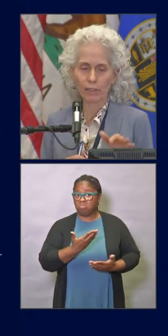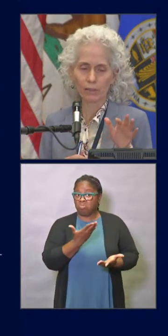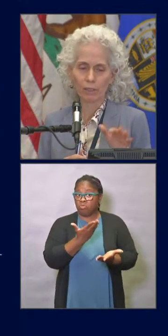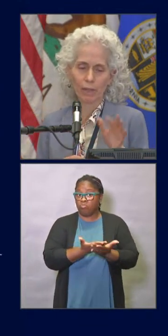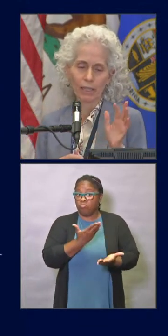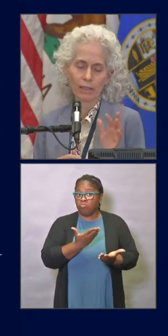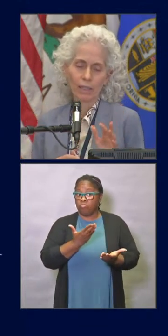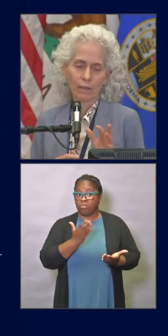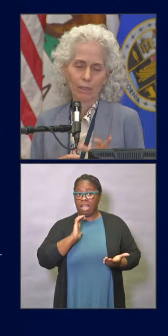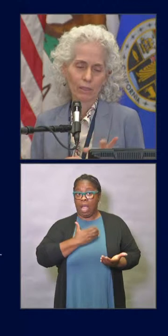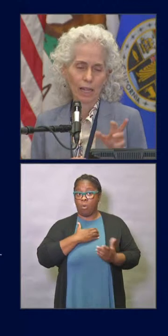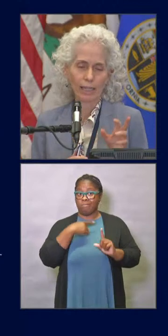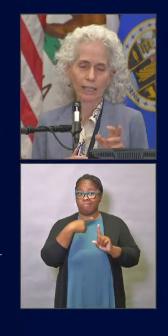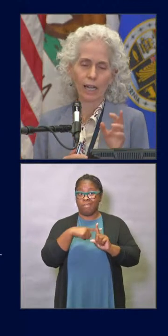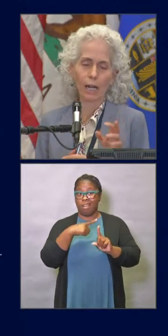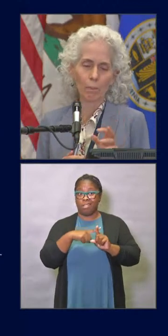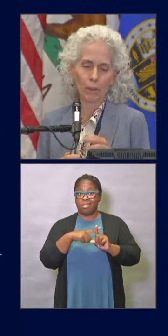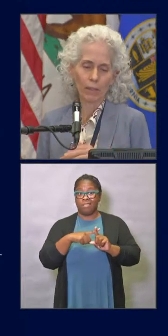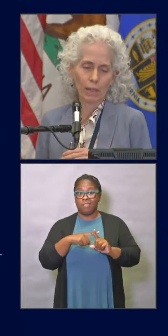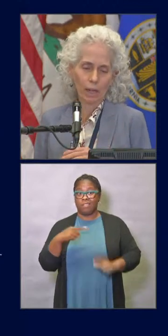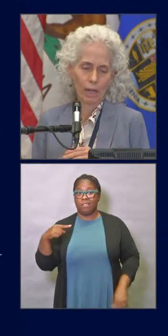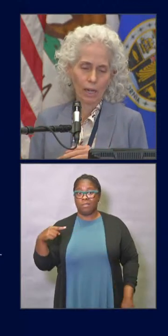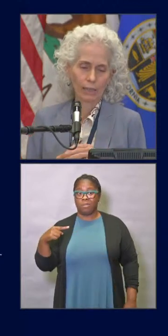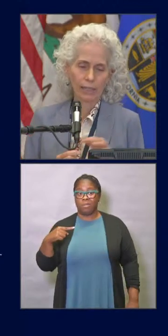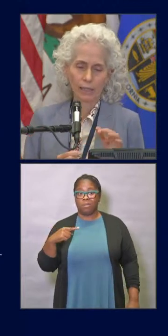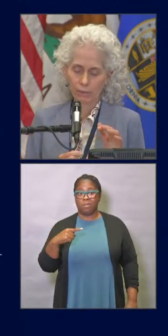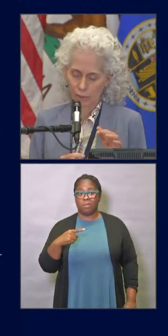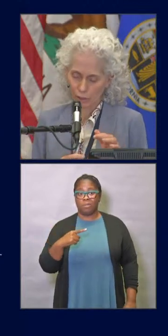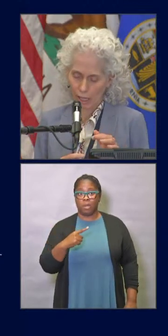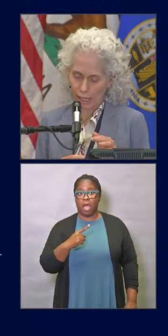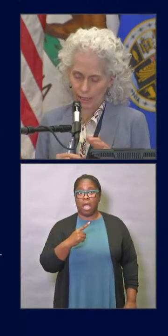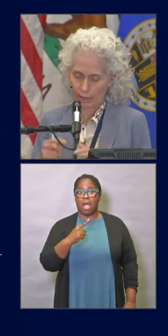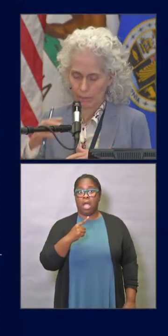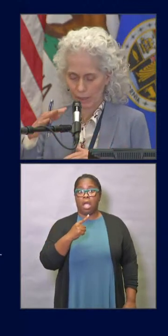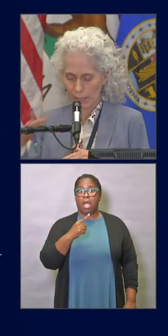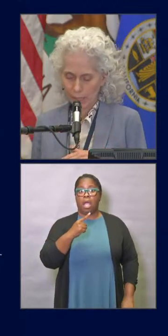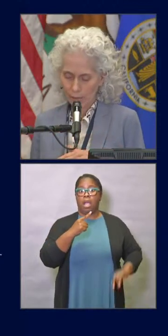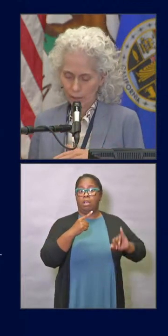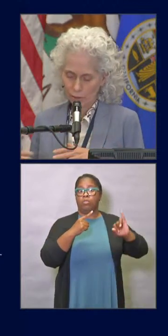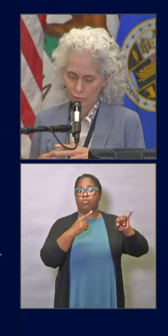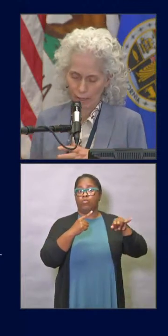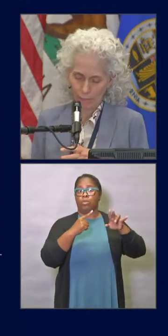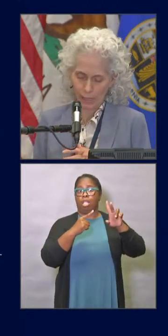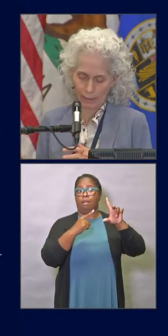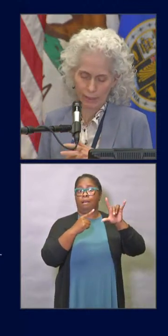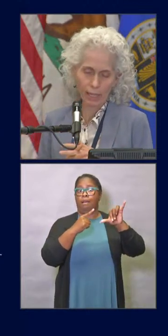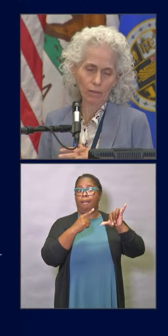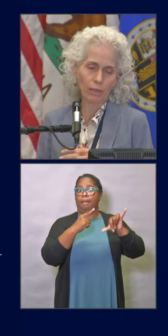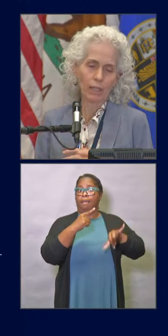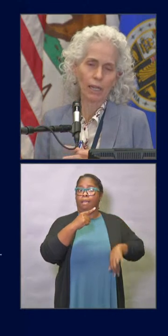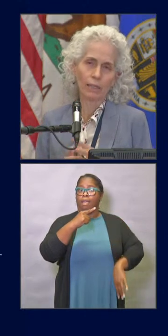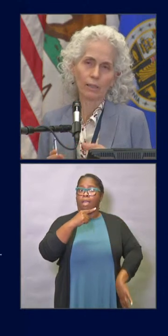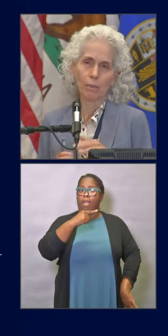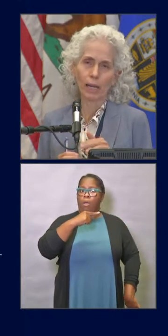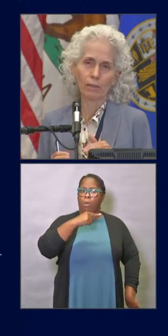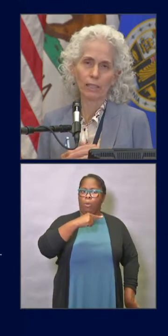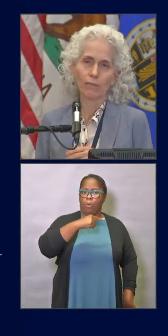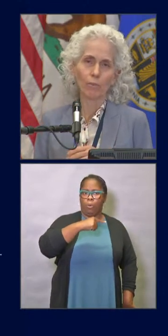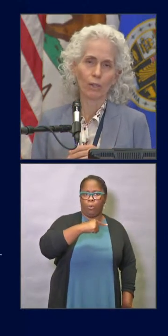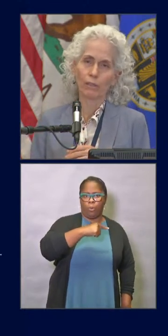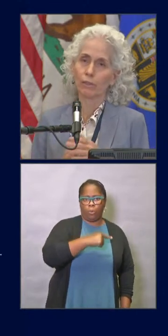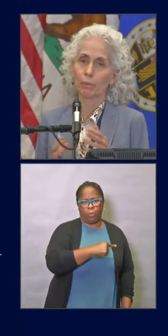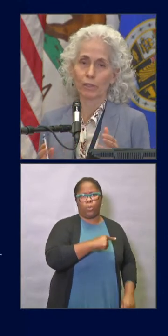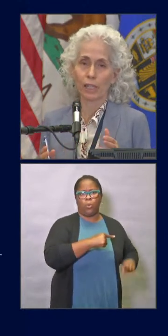the positivity rate went slightly up at the end of July, but now it's dropped back down, and it's